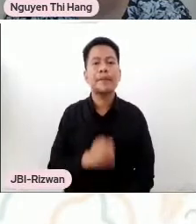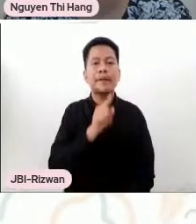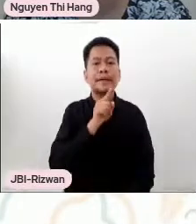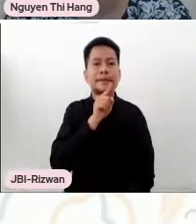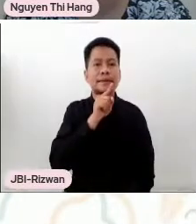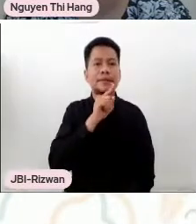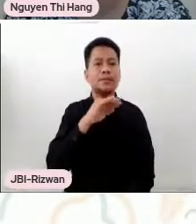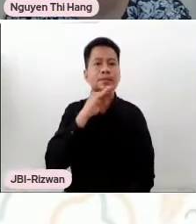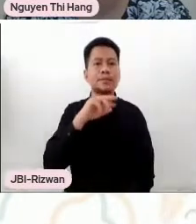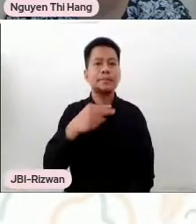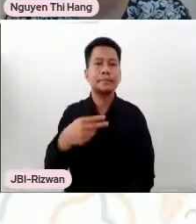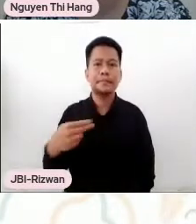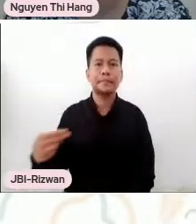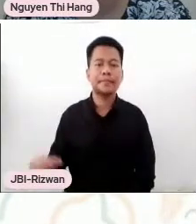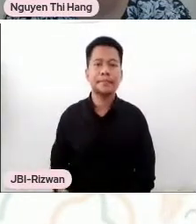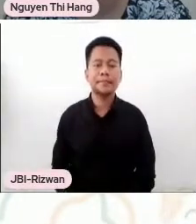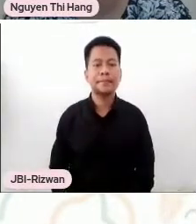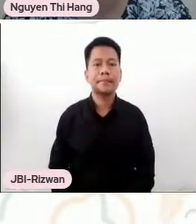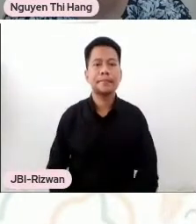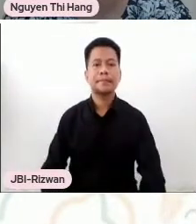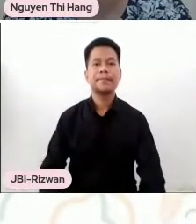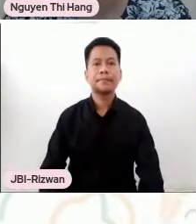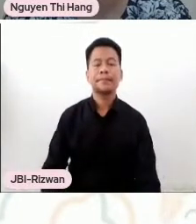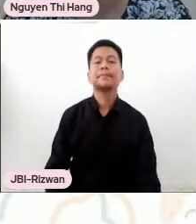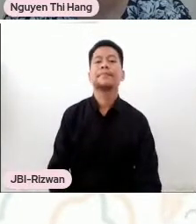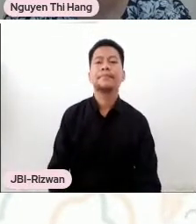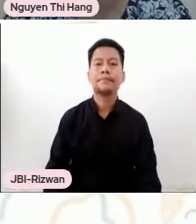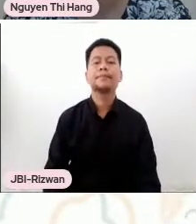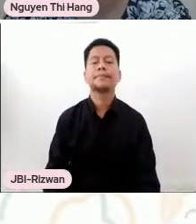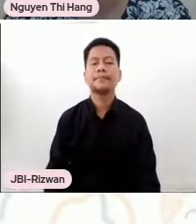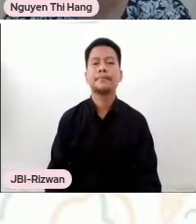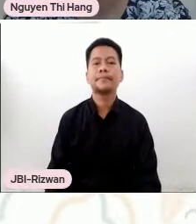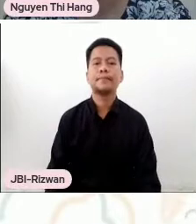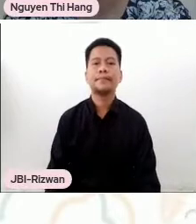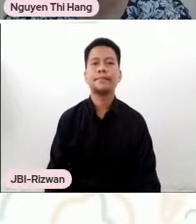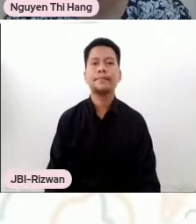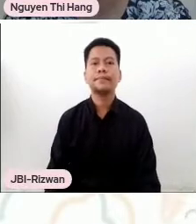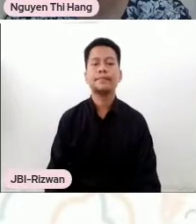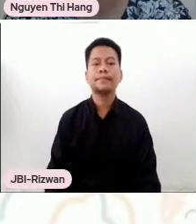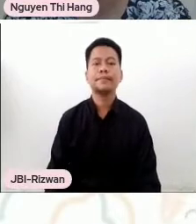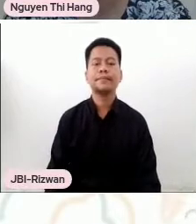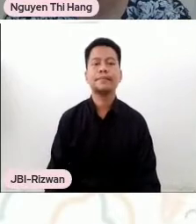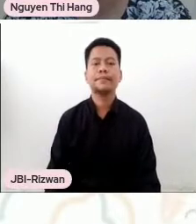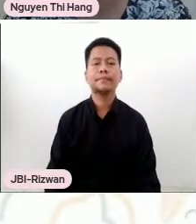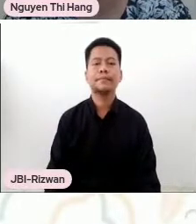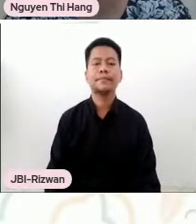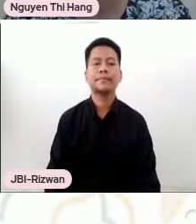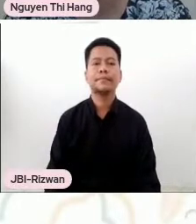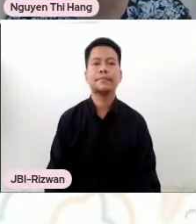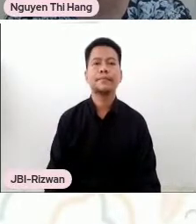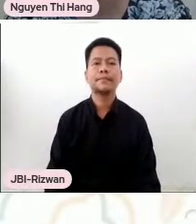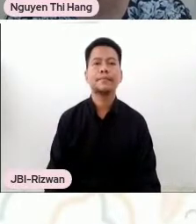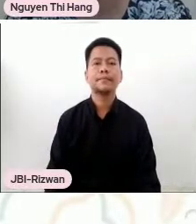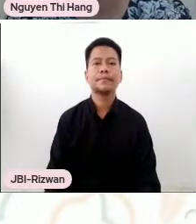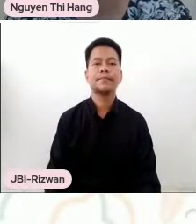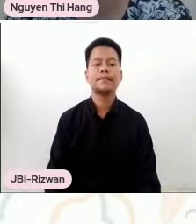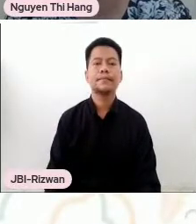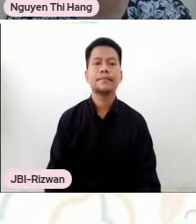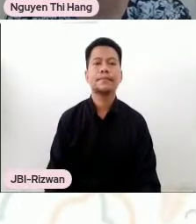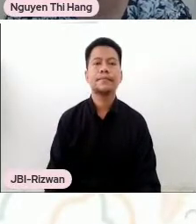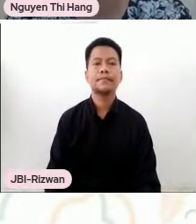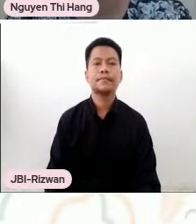That's as I mentioned before, all students must to stay at home because